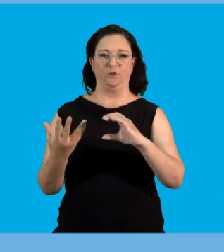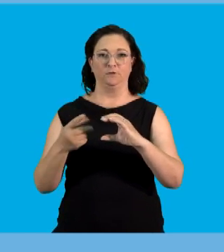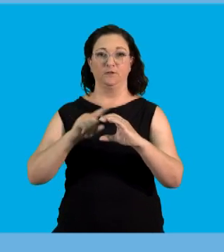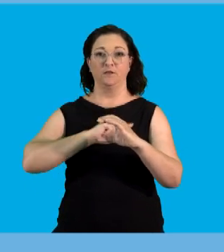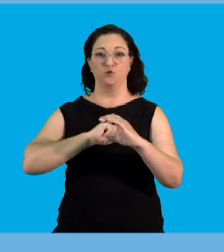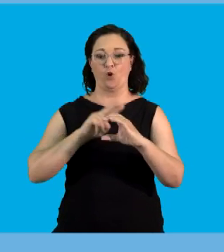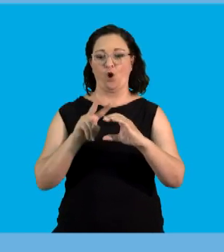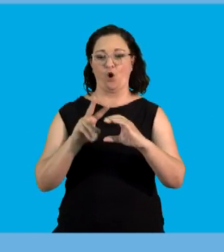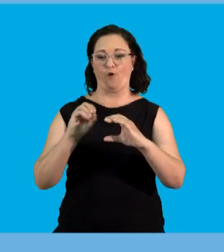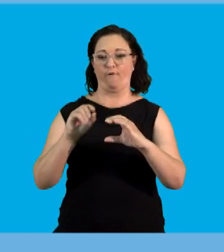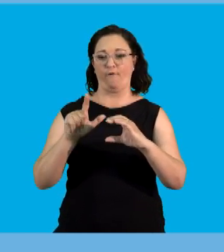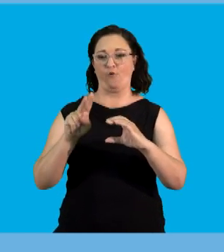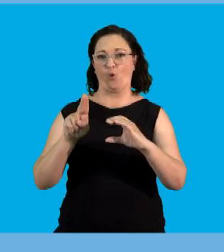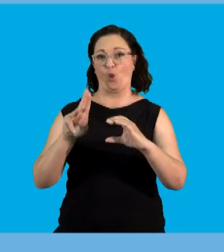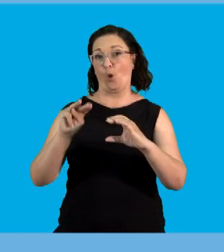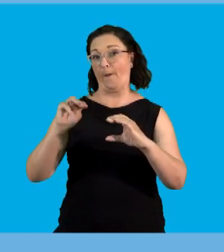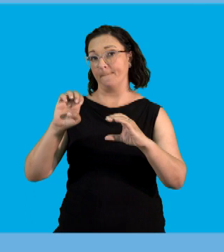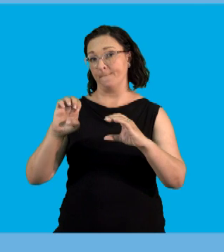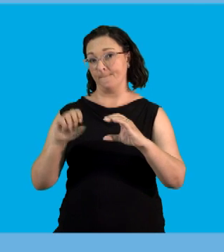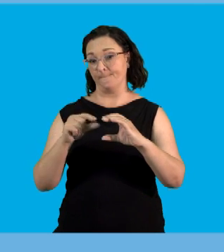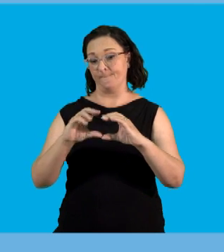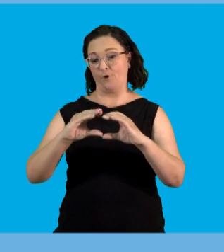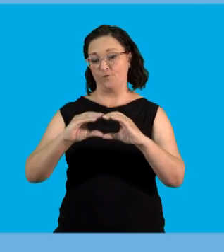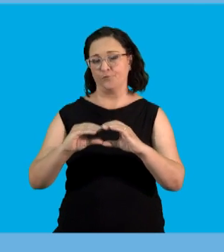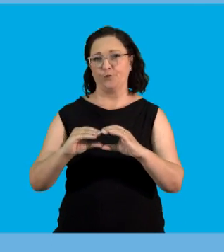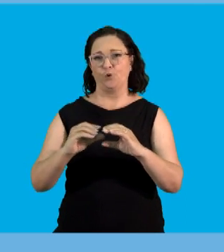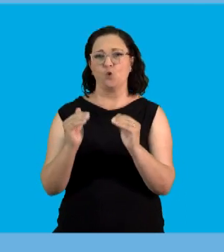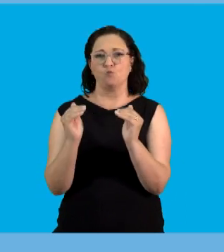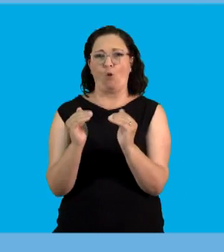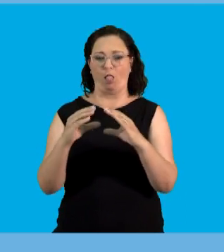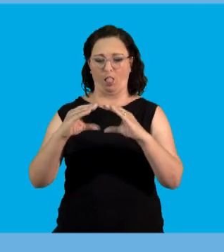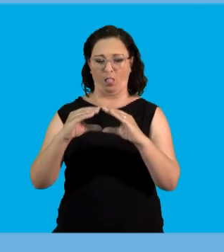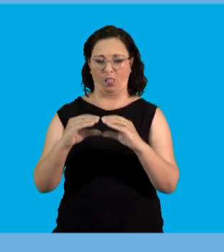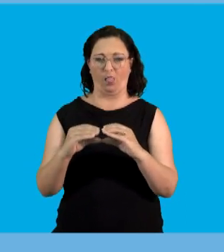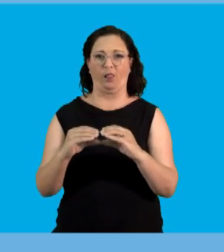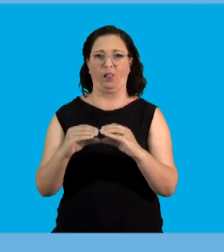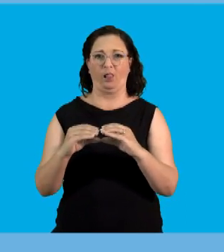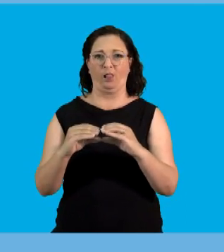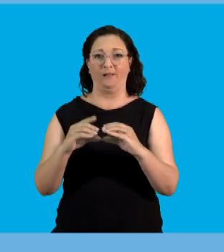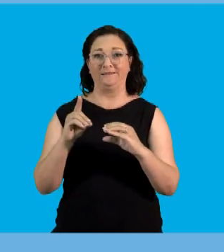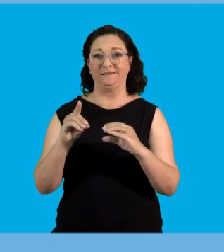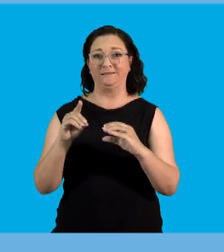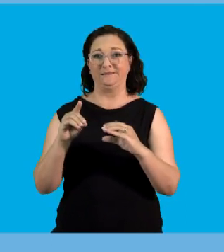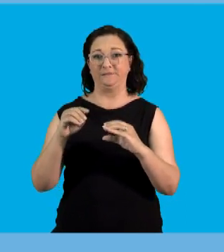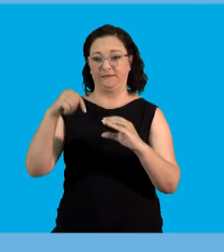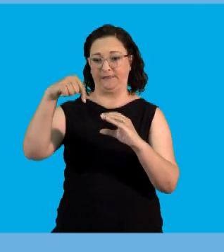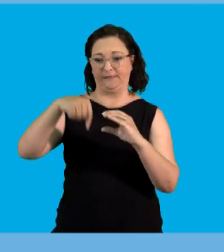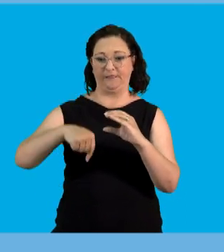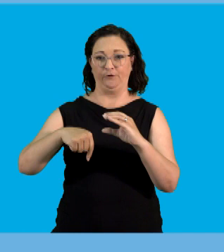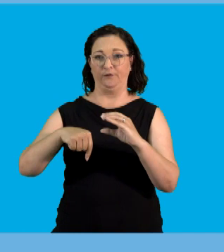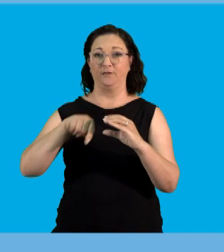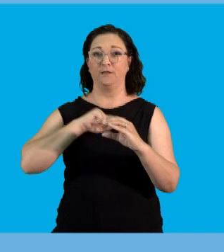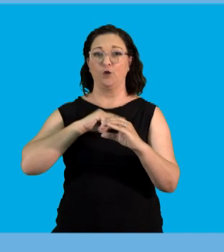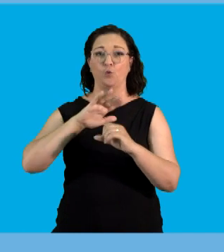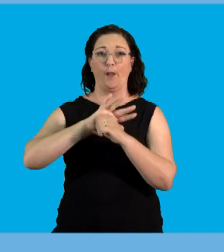relationship between the volume and the pressure. When the volume or the space is small, when the volume is decreased,